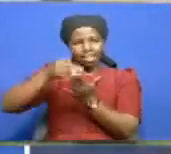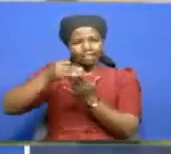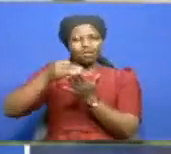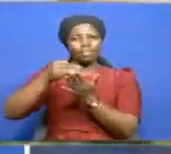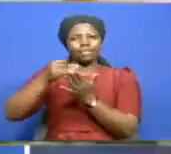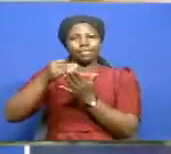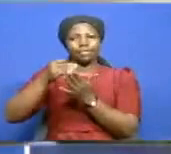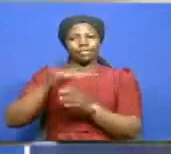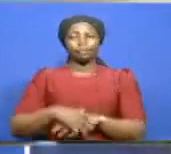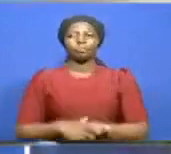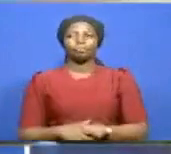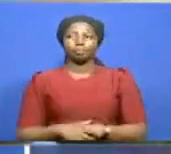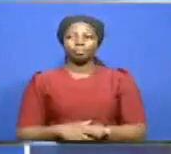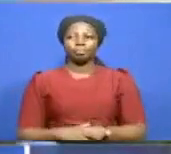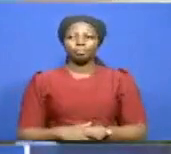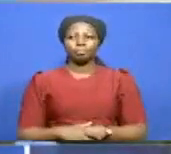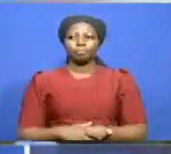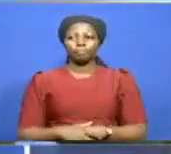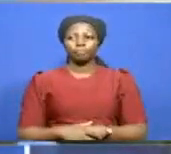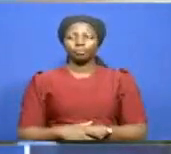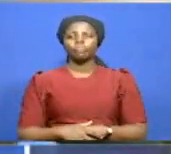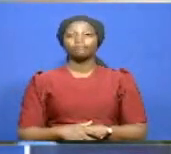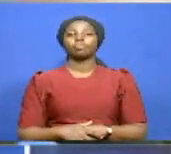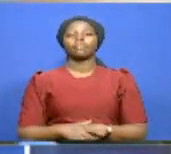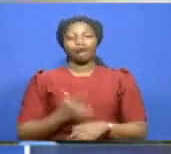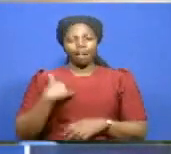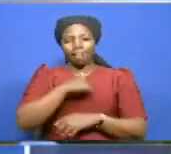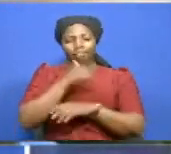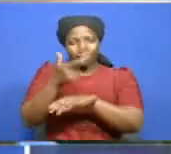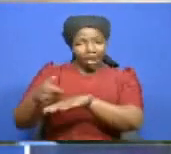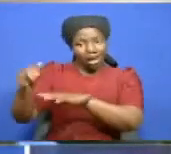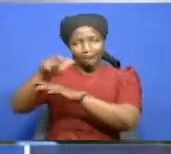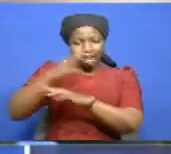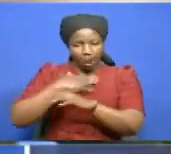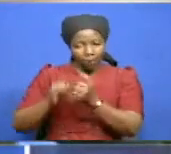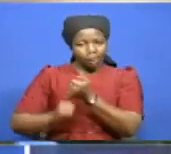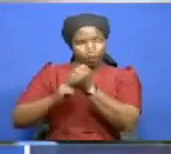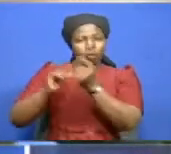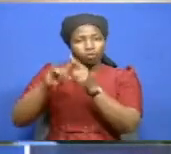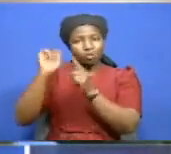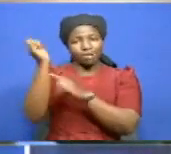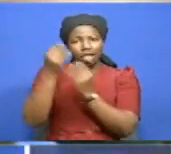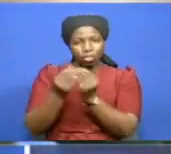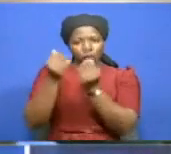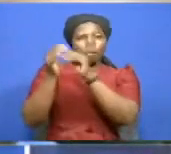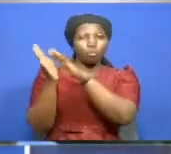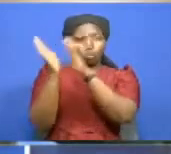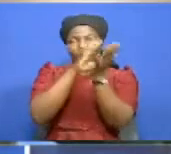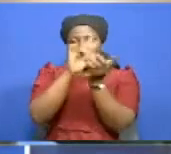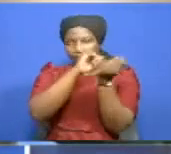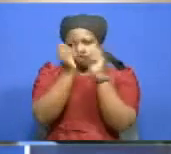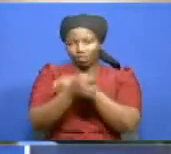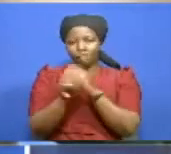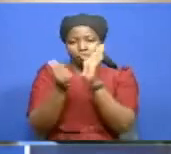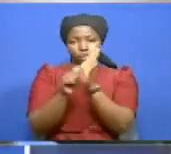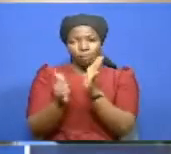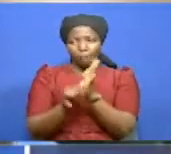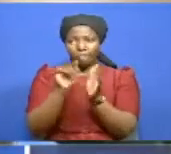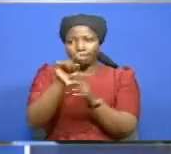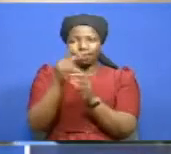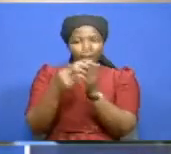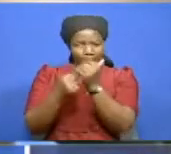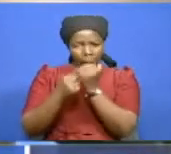by Kenya. We're increasing our support to Kenya to respond to climate change, but actually this is part of a doubling of